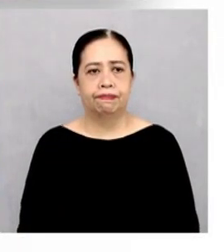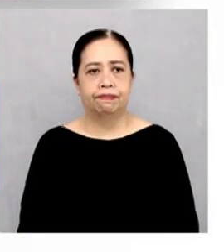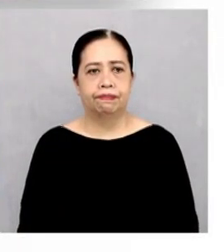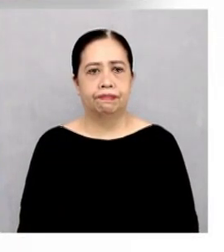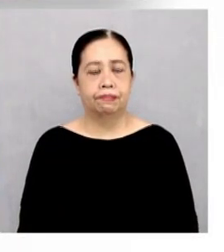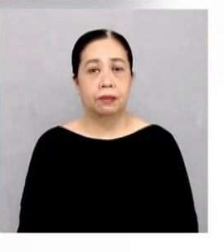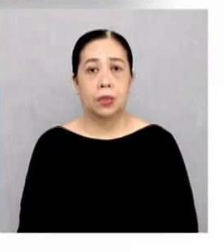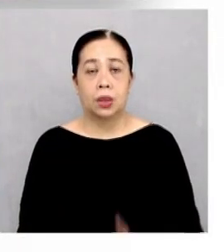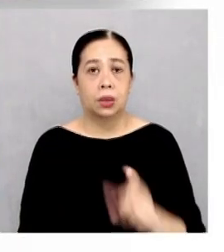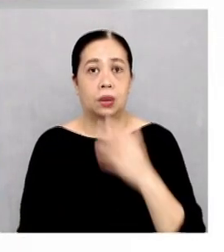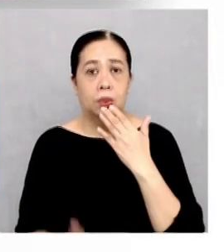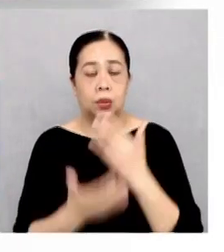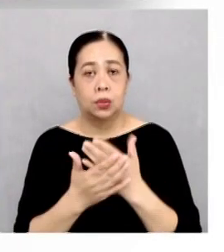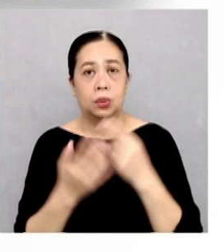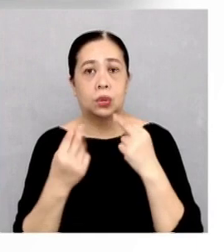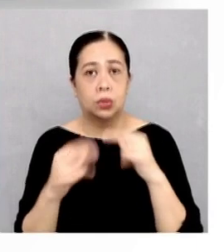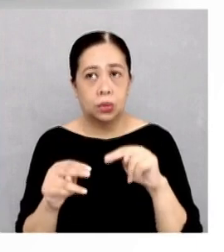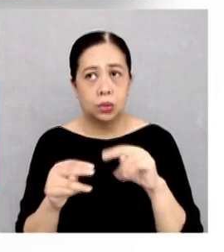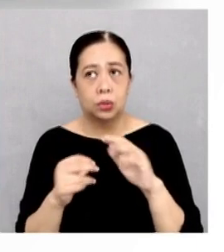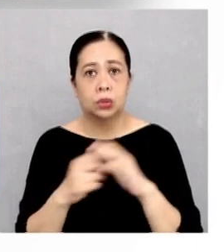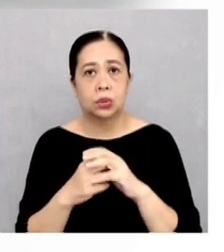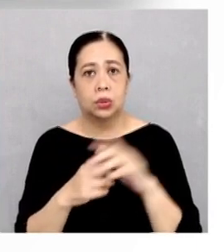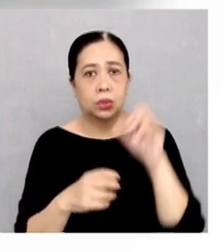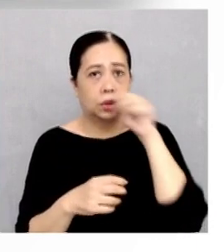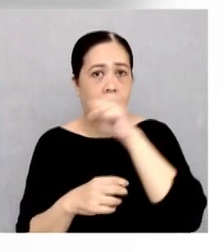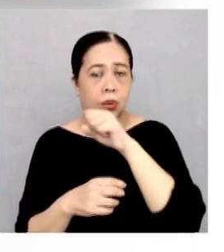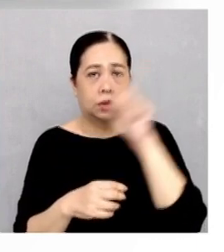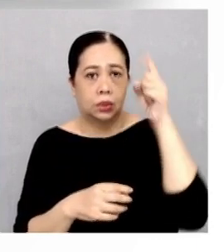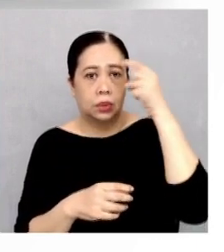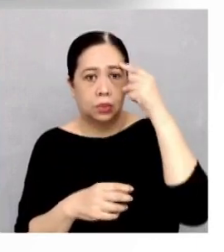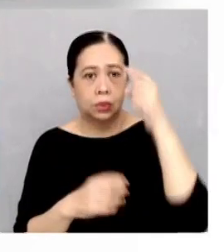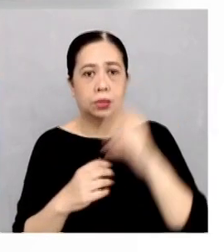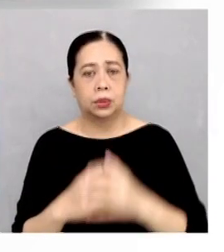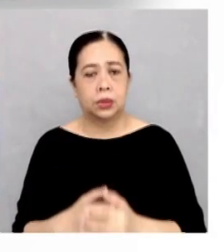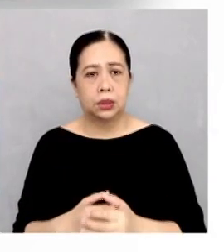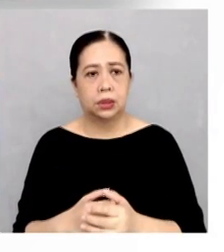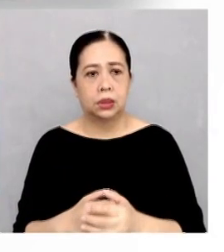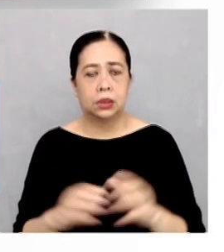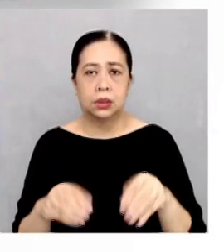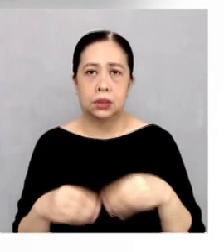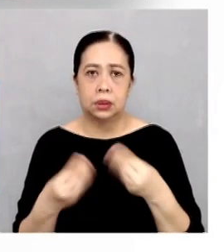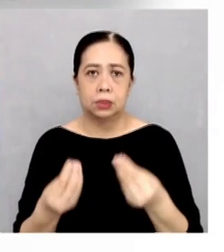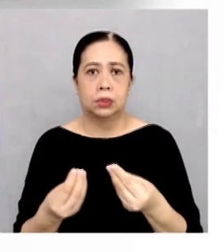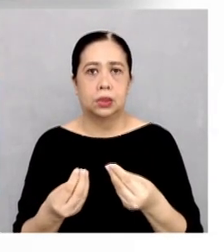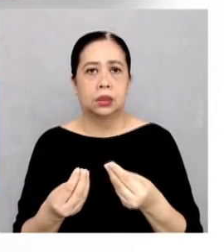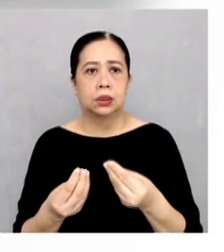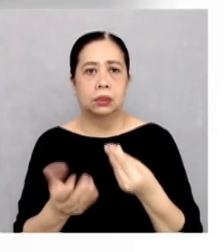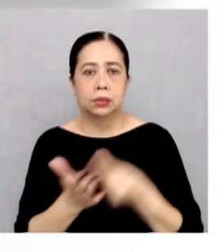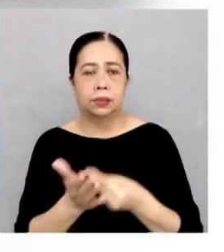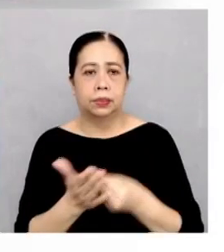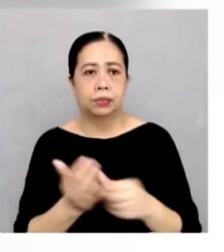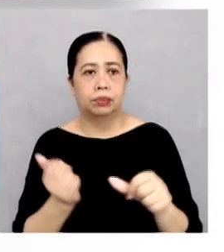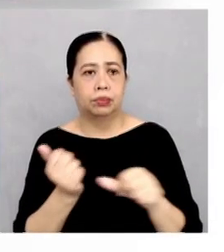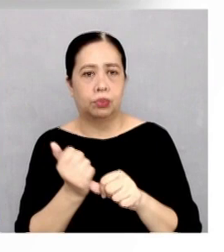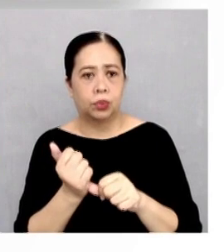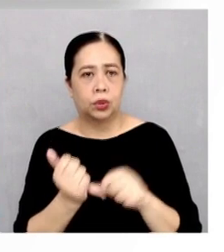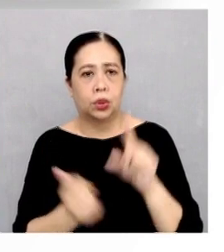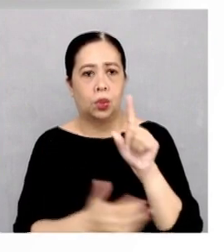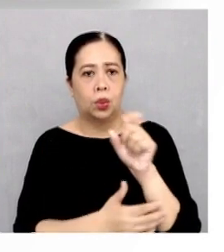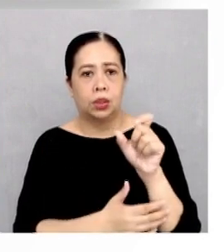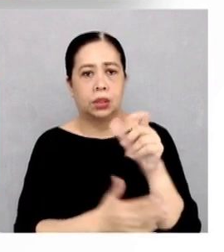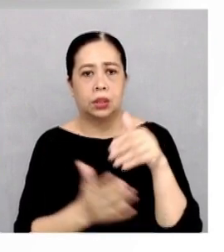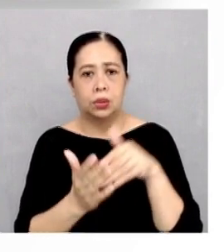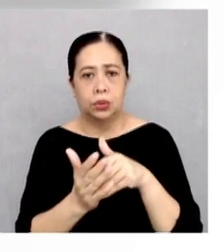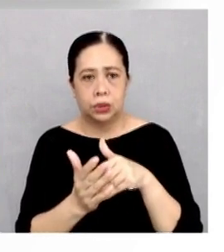Maganda pa diyan balita, the Taiwanese government is extending a financial assistance of